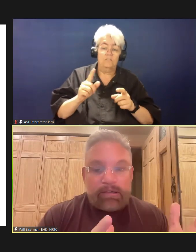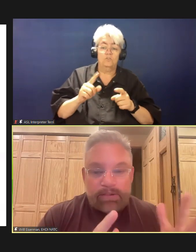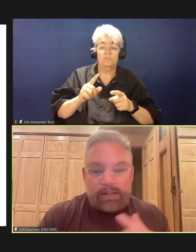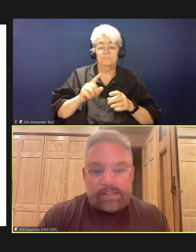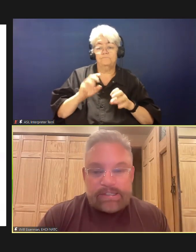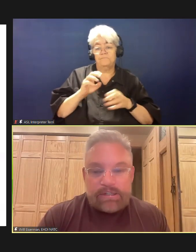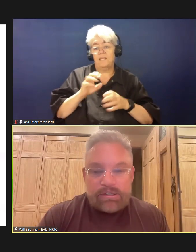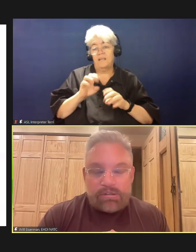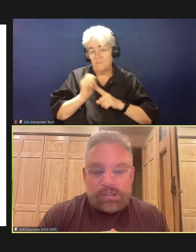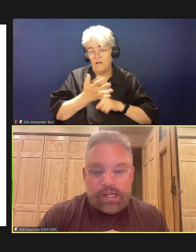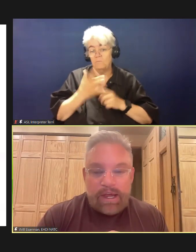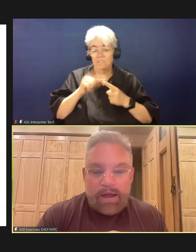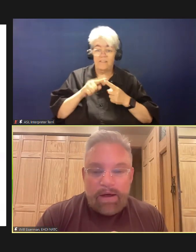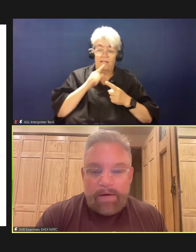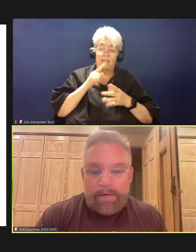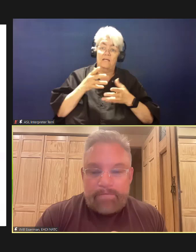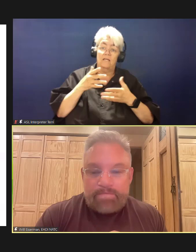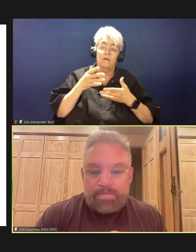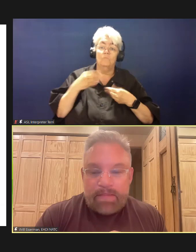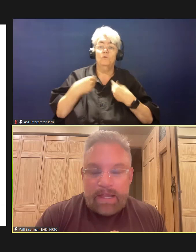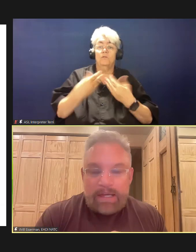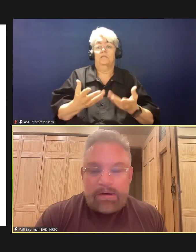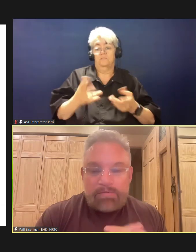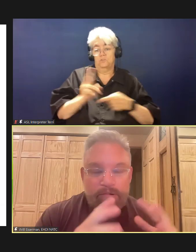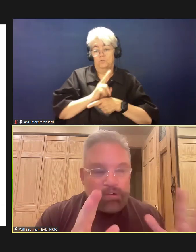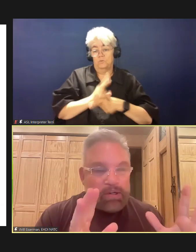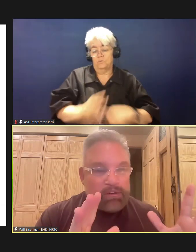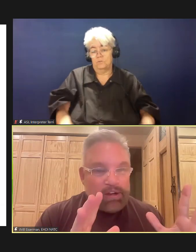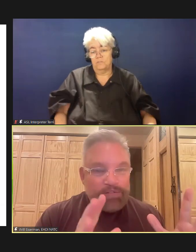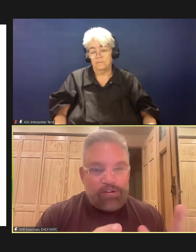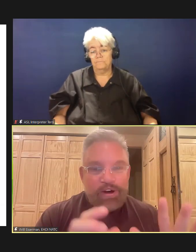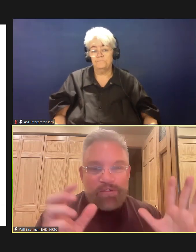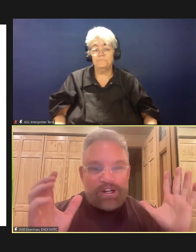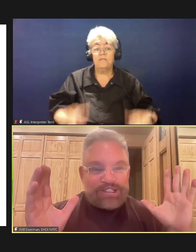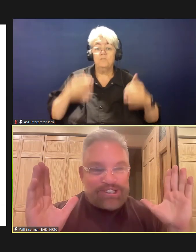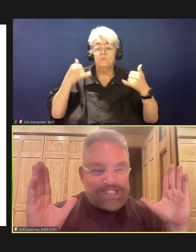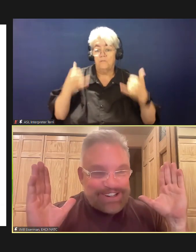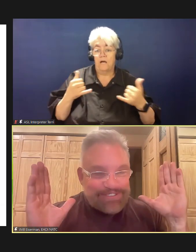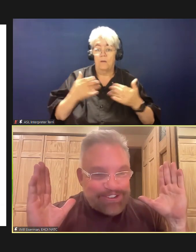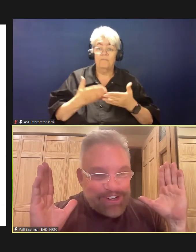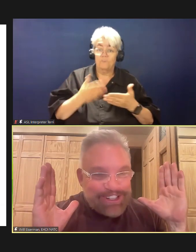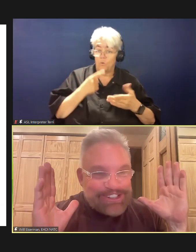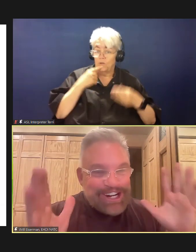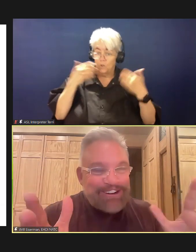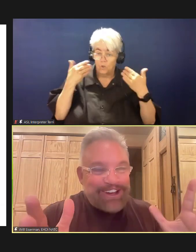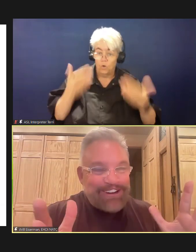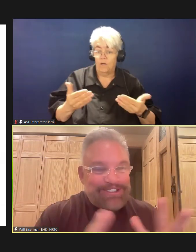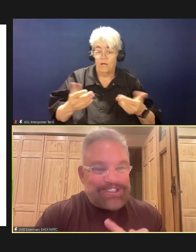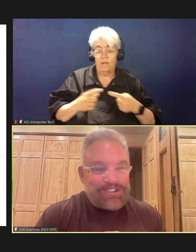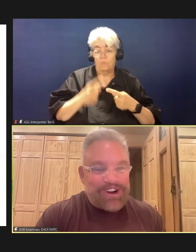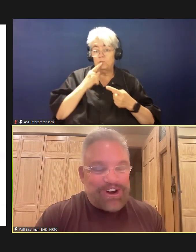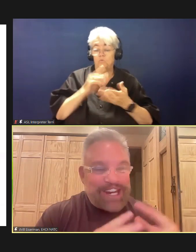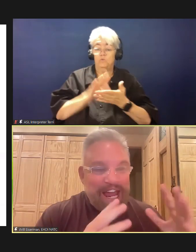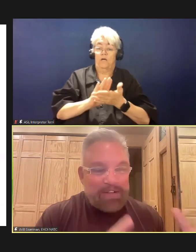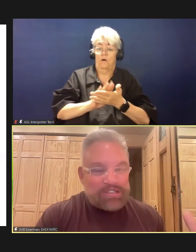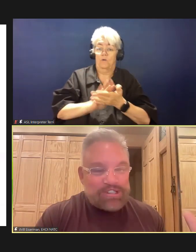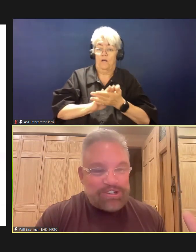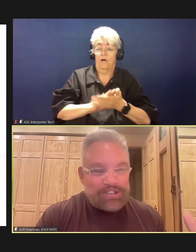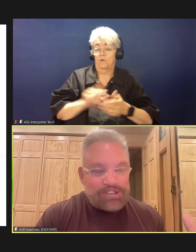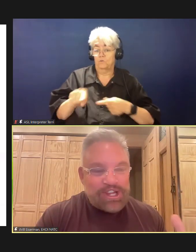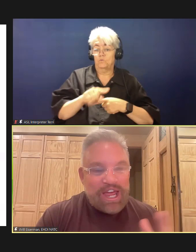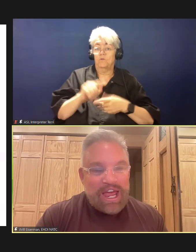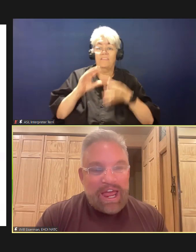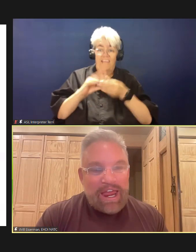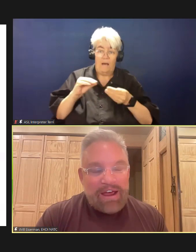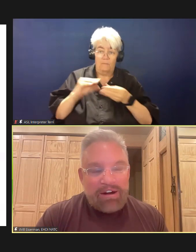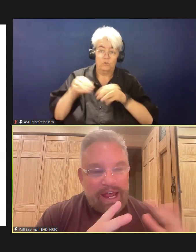can put these to use. Um, Now, before we go any further, I want to just give a quick shout out to our